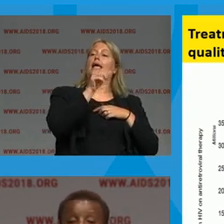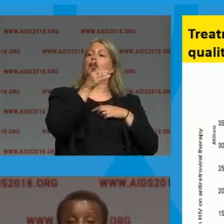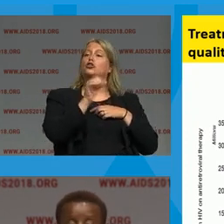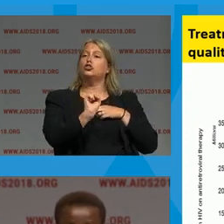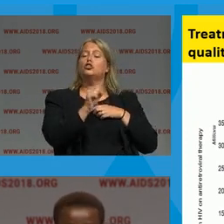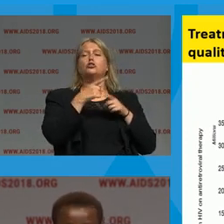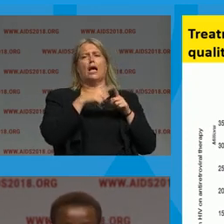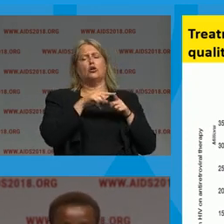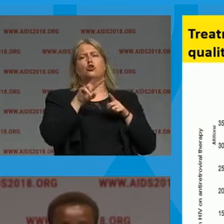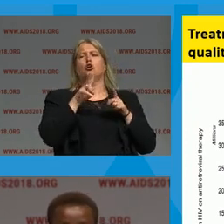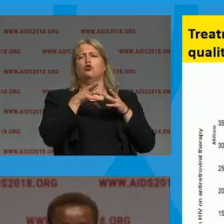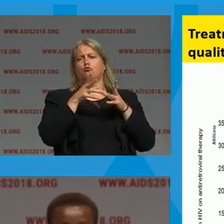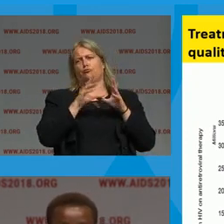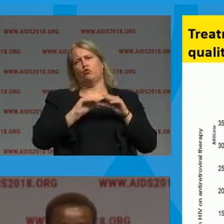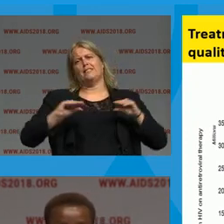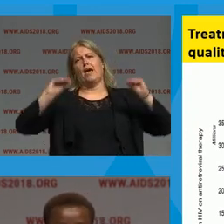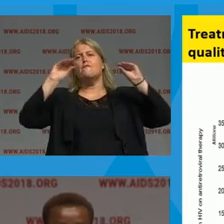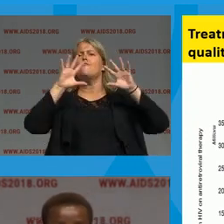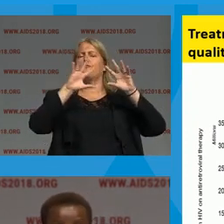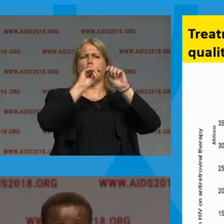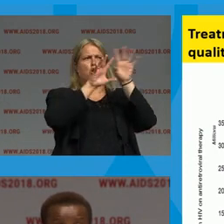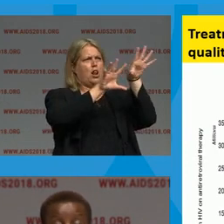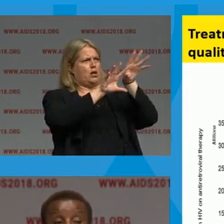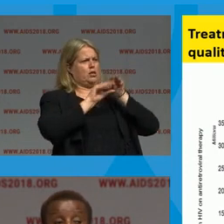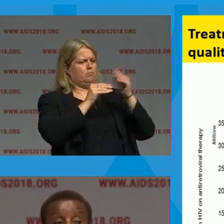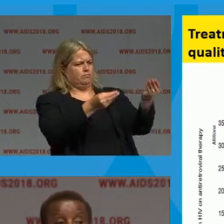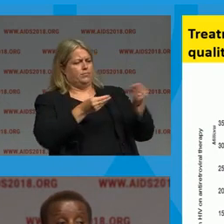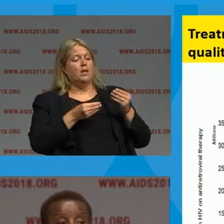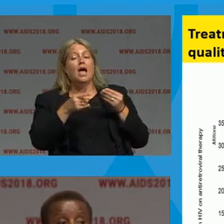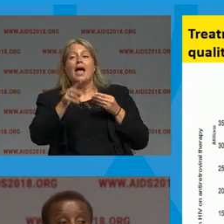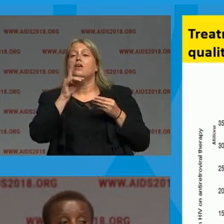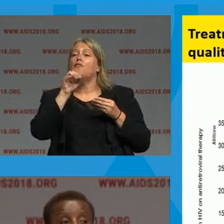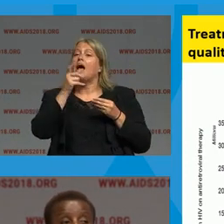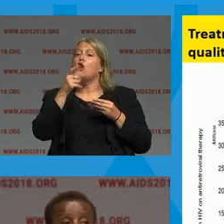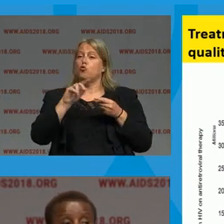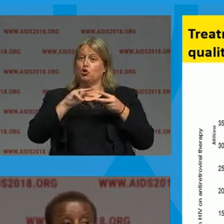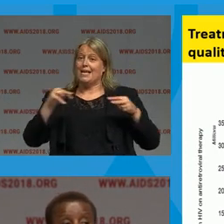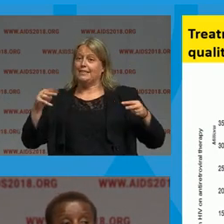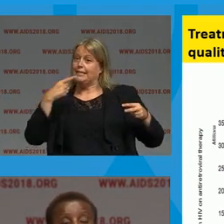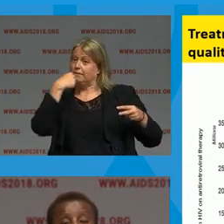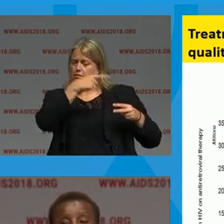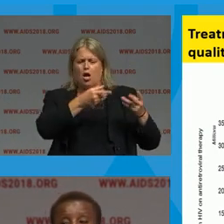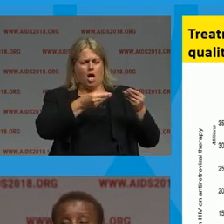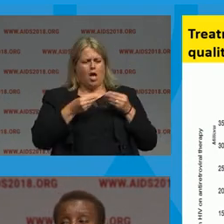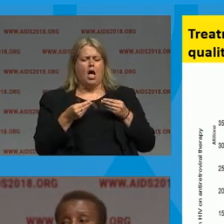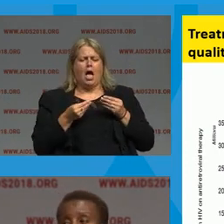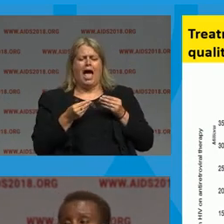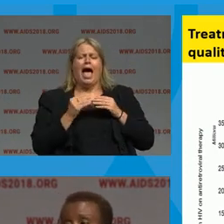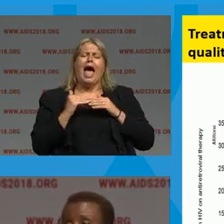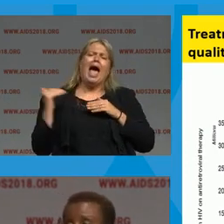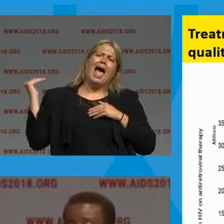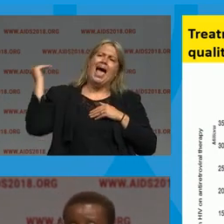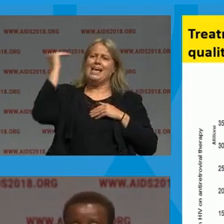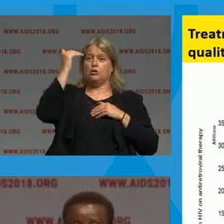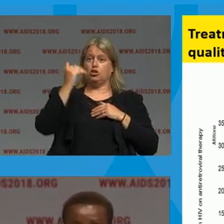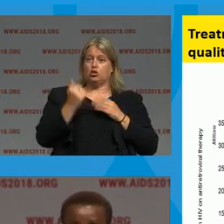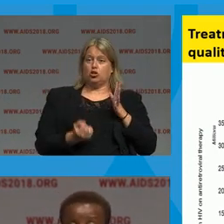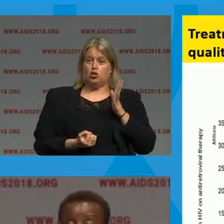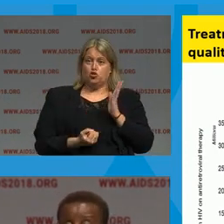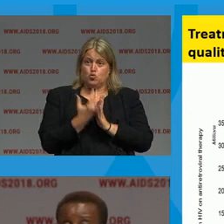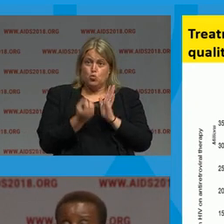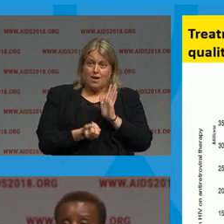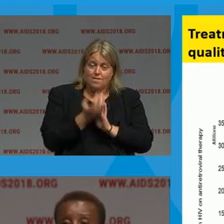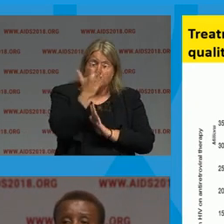UNICEF showed us that where we have, and phylogenetics showed us that we have the highest numbers of new infections during the acute HIV